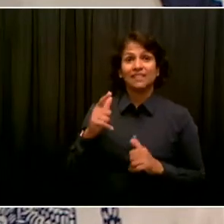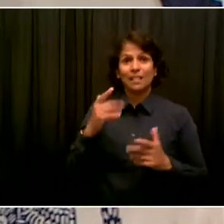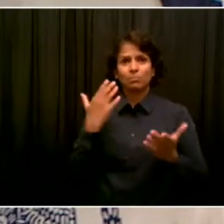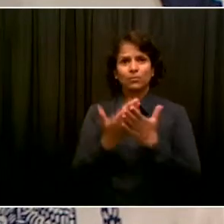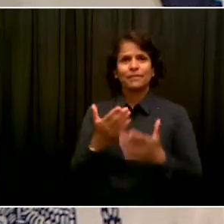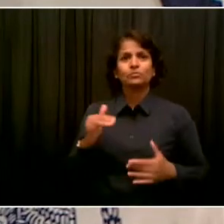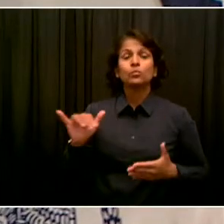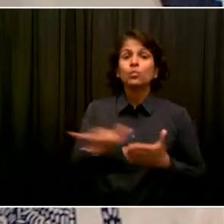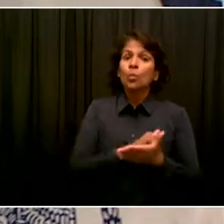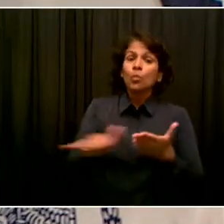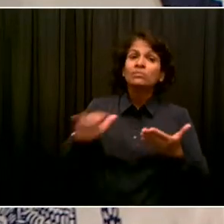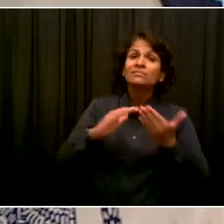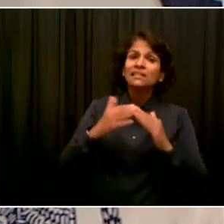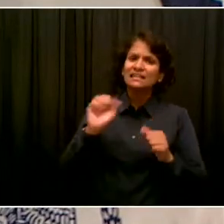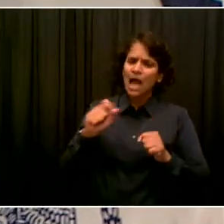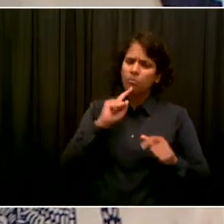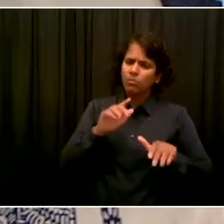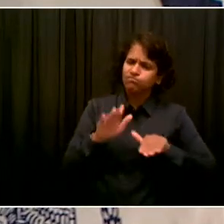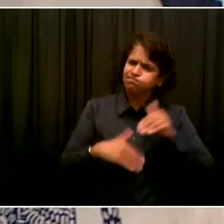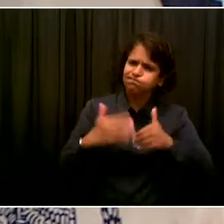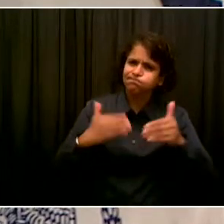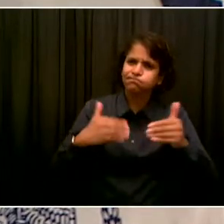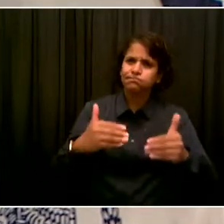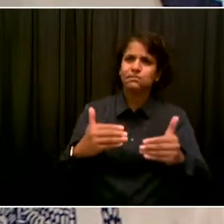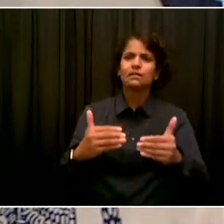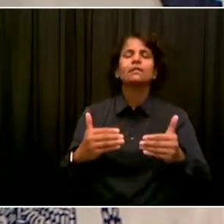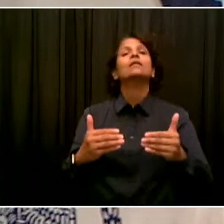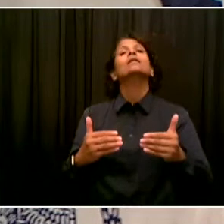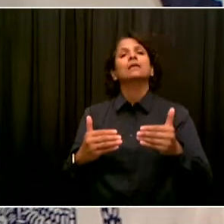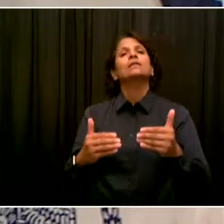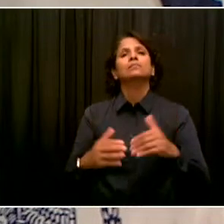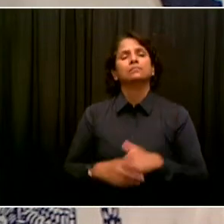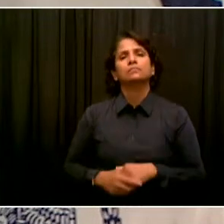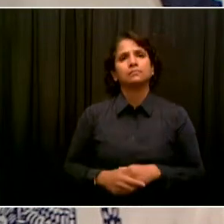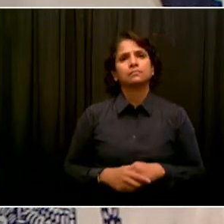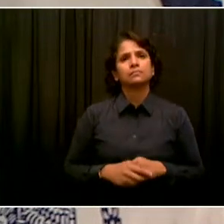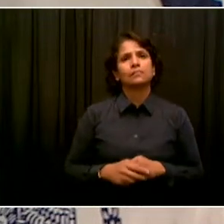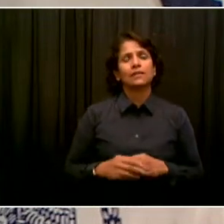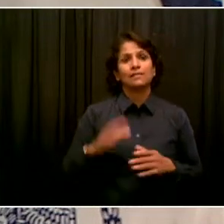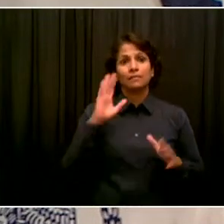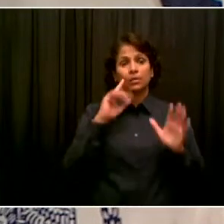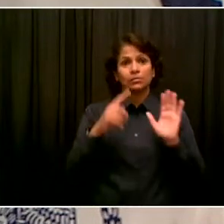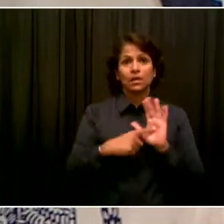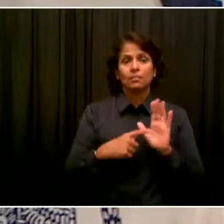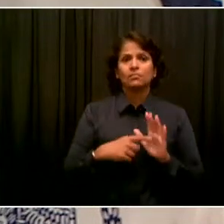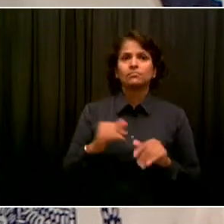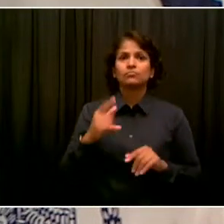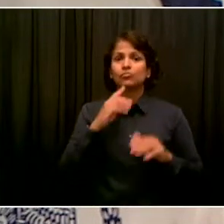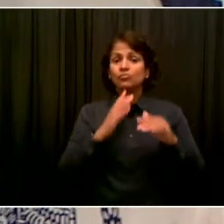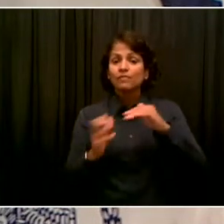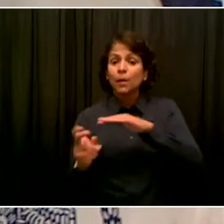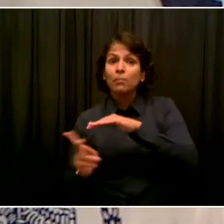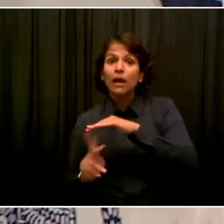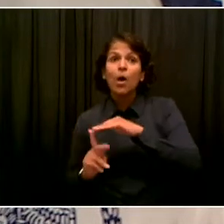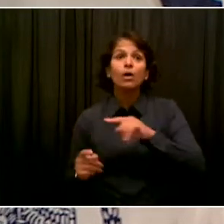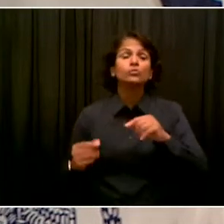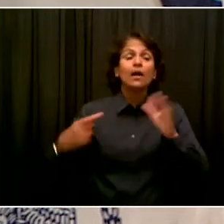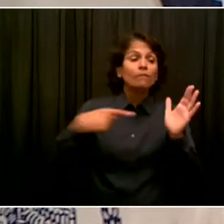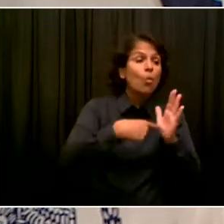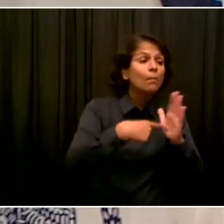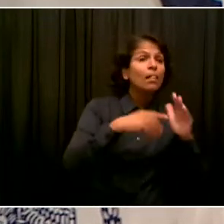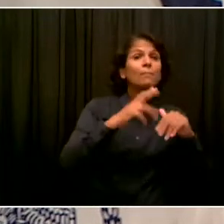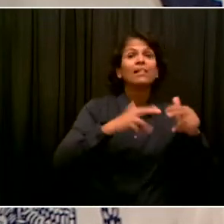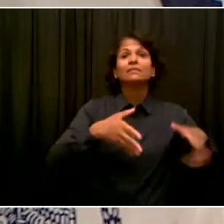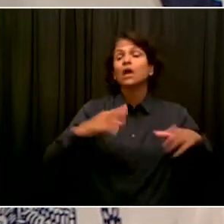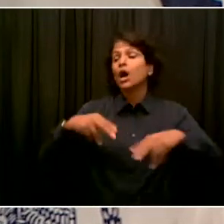things. And I'll tell you, some of the things I just mentioned there, pre-K, for example, the affordable housing plan, for example, bringing down crime the way